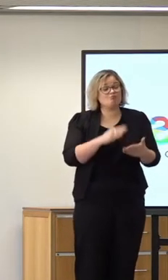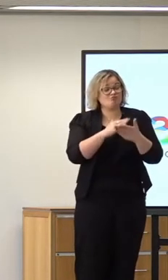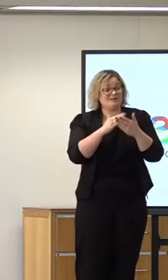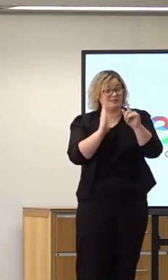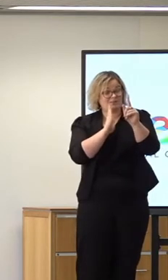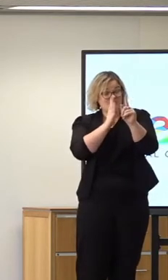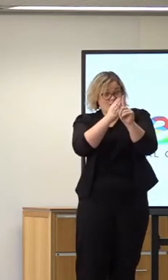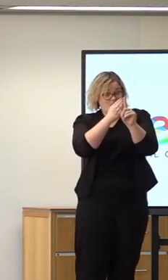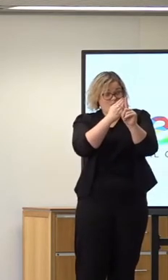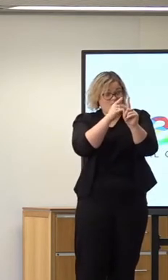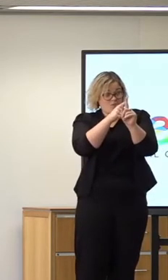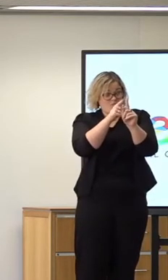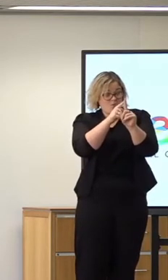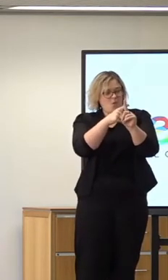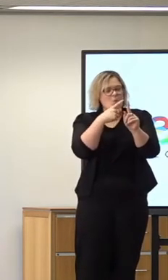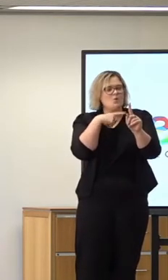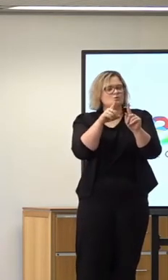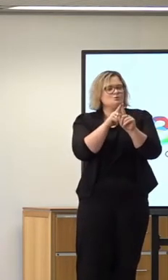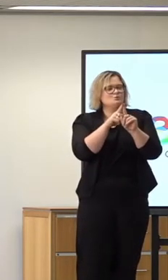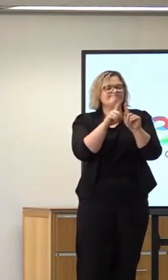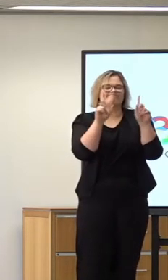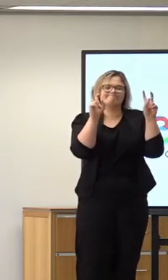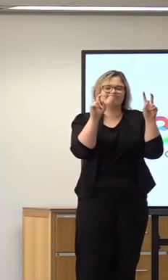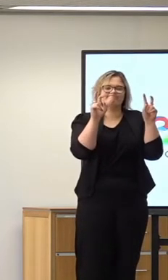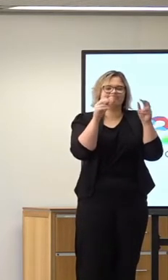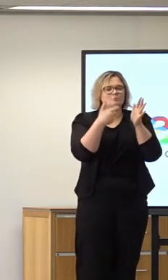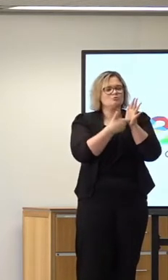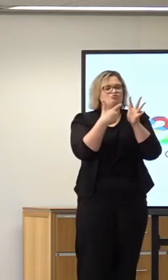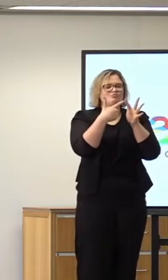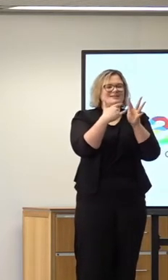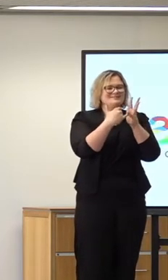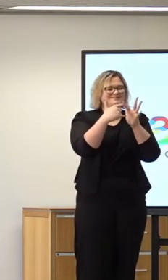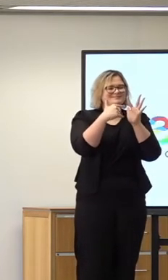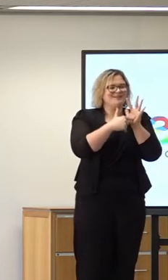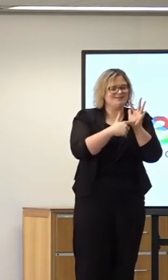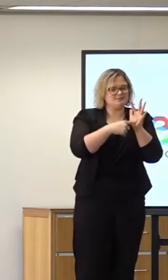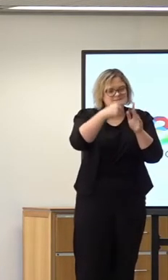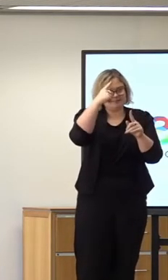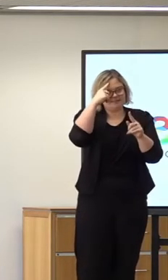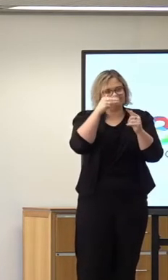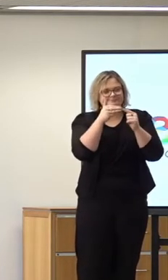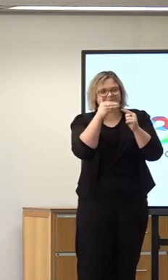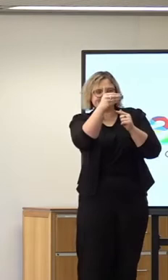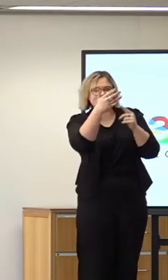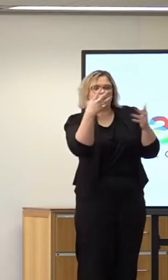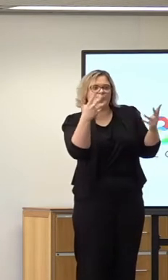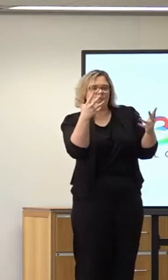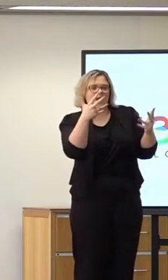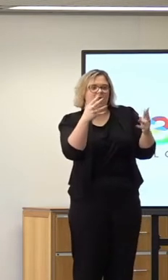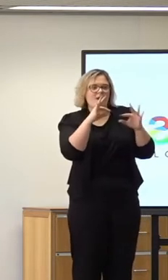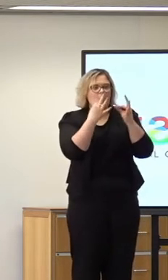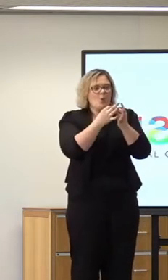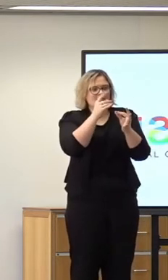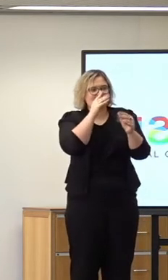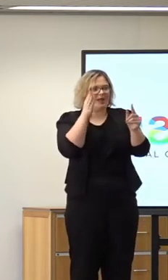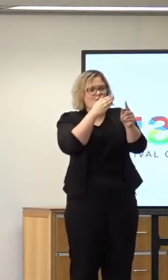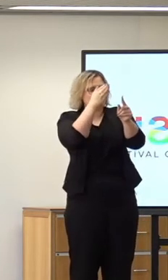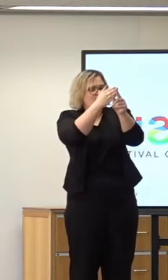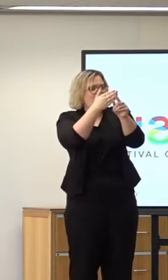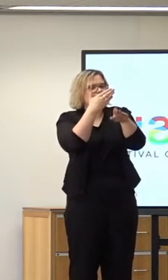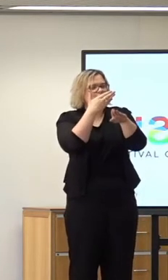bit of a reset and to think about where the organization can go and setting a sort of new creative direction. Like personally for